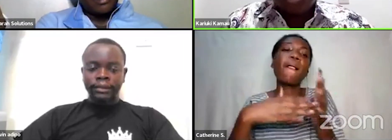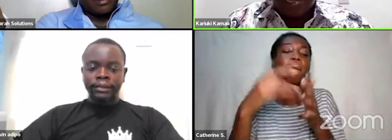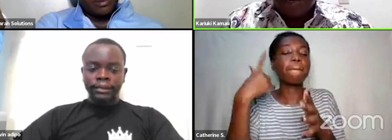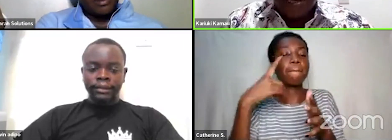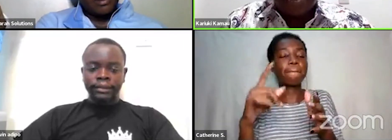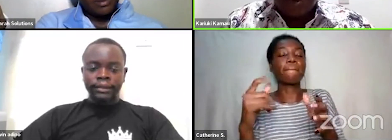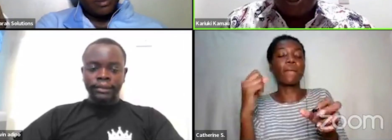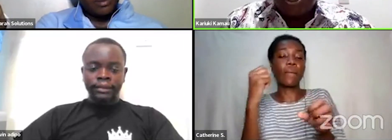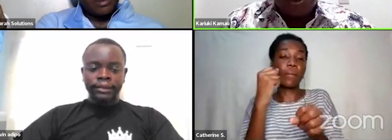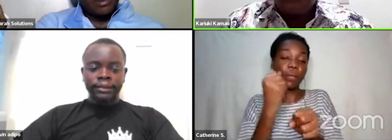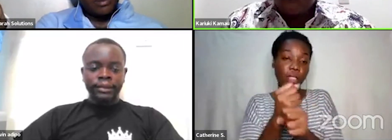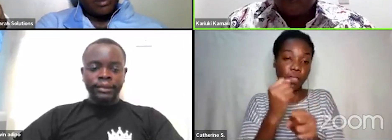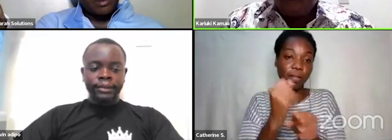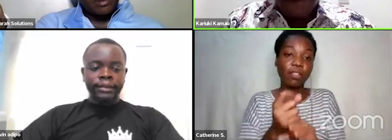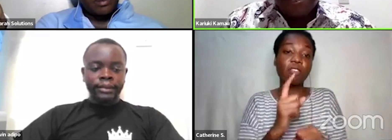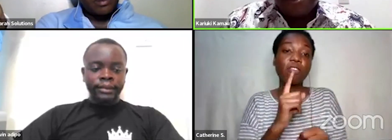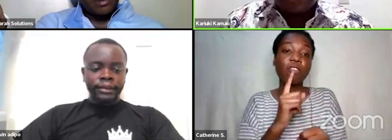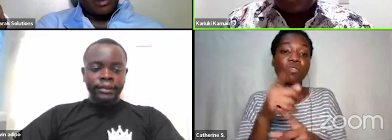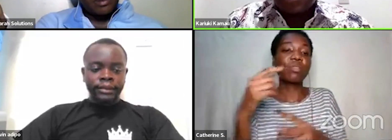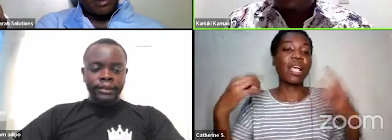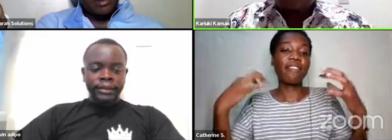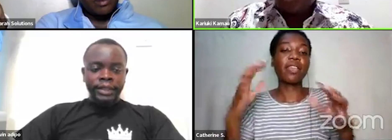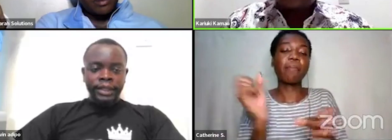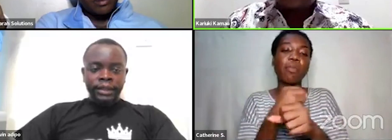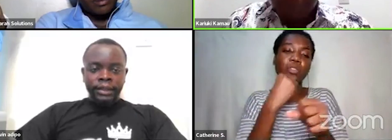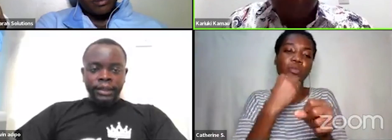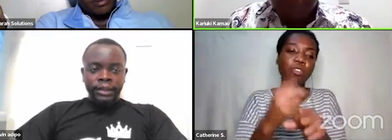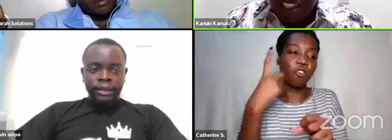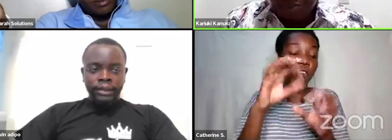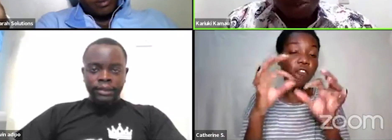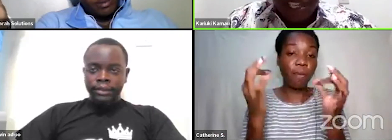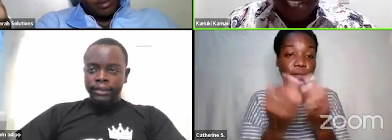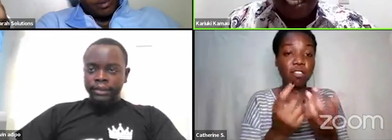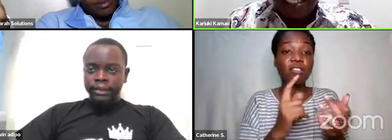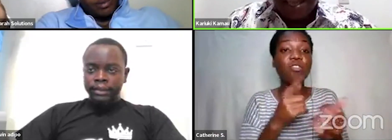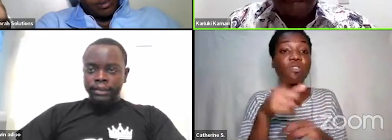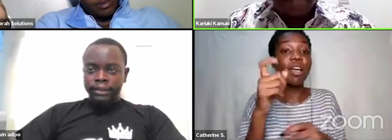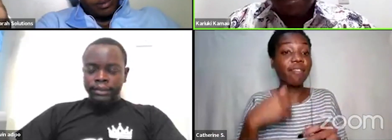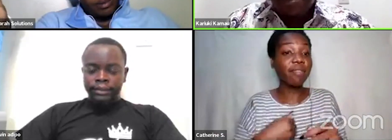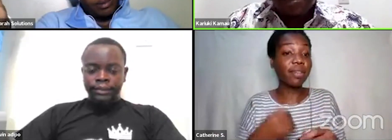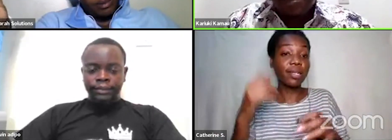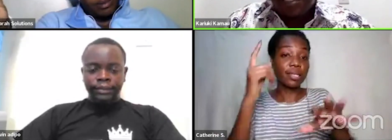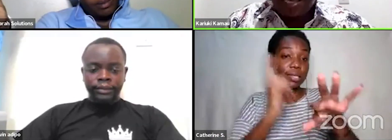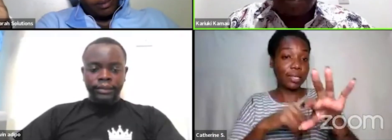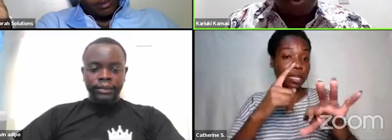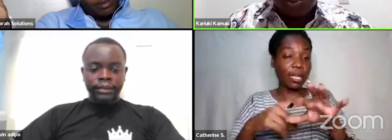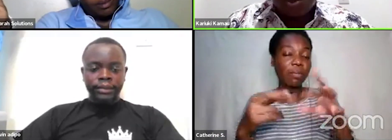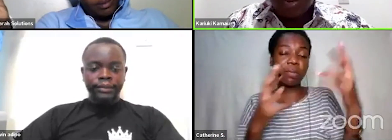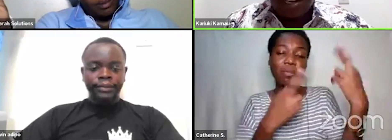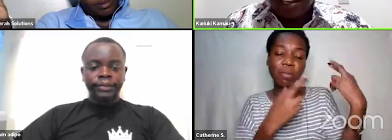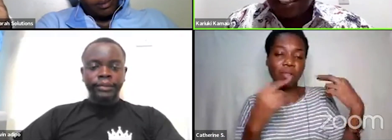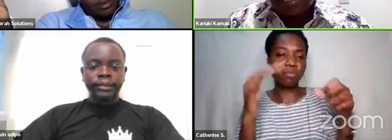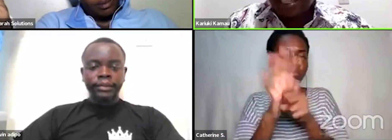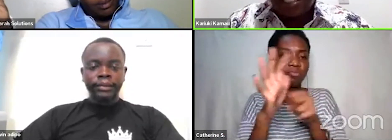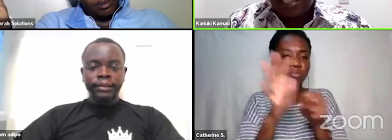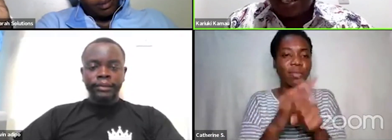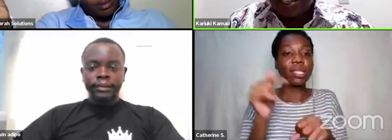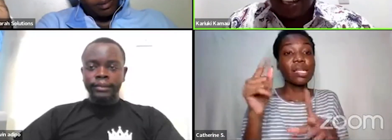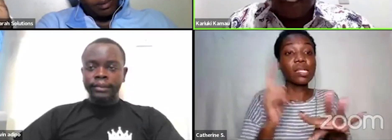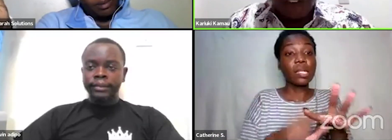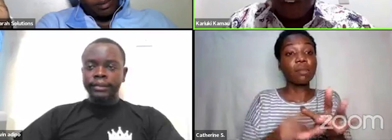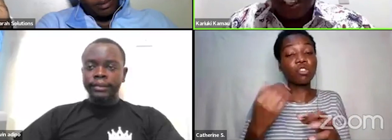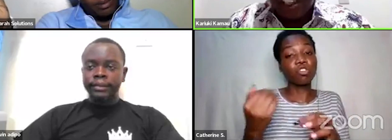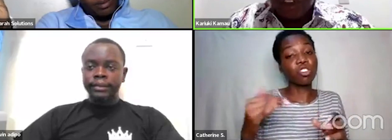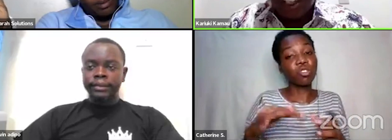be able to sacrifice a lot for your family. This is the time you have so much responsibilities. Maybe this is the time your children are in